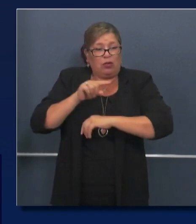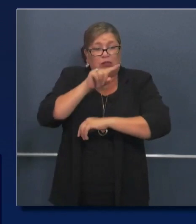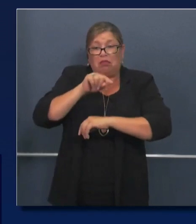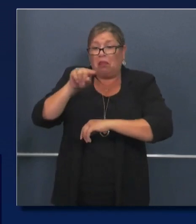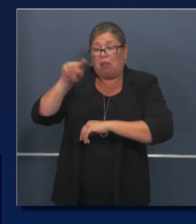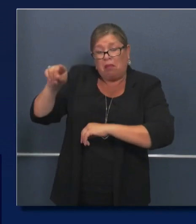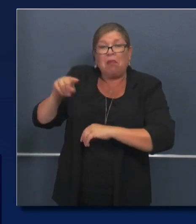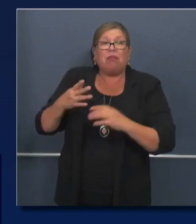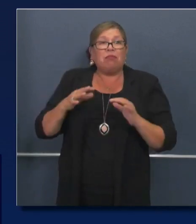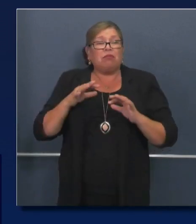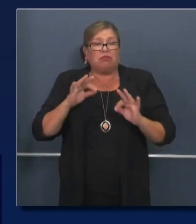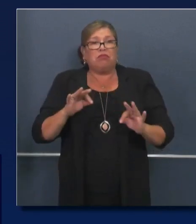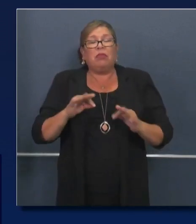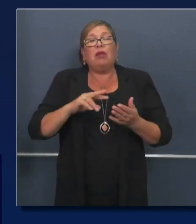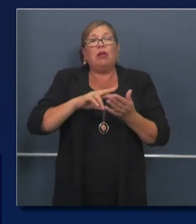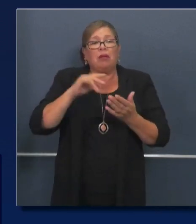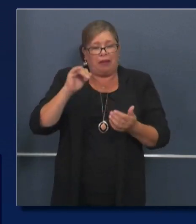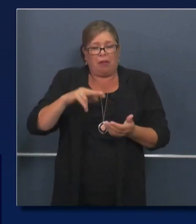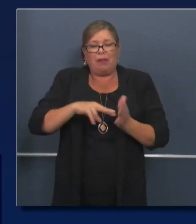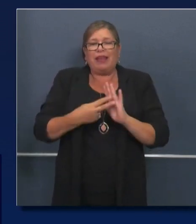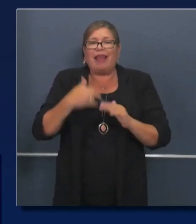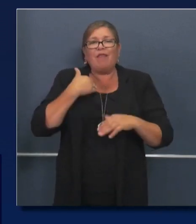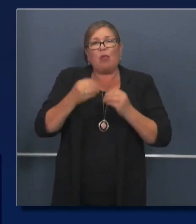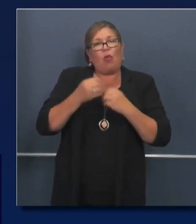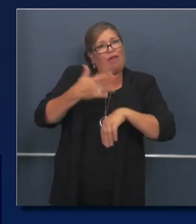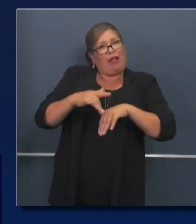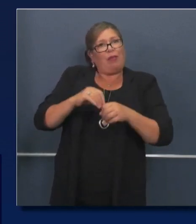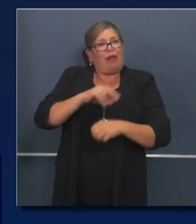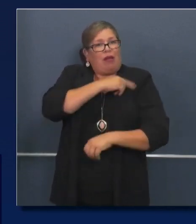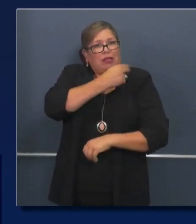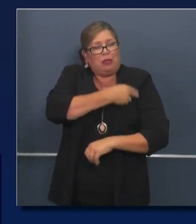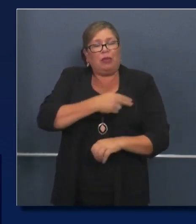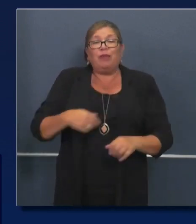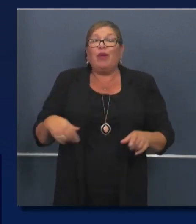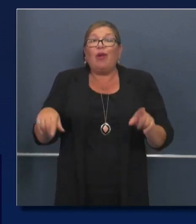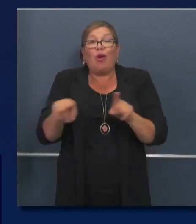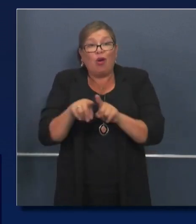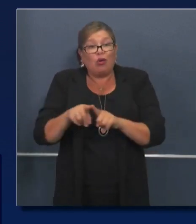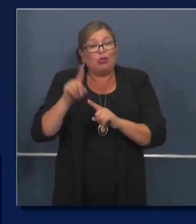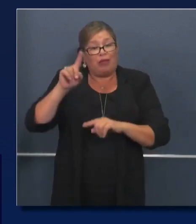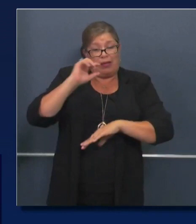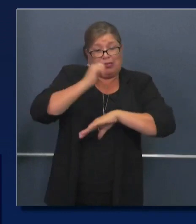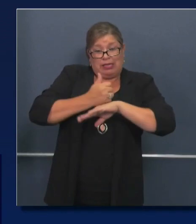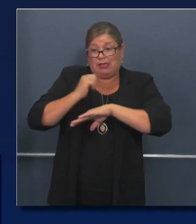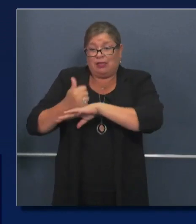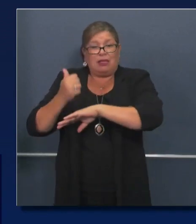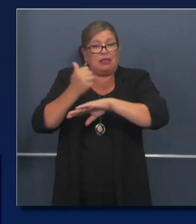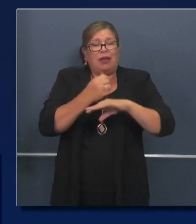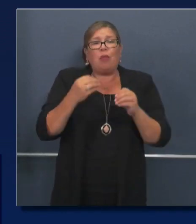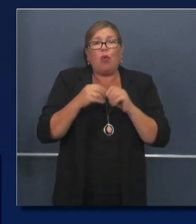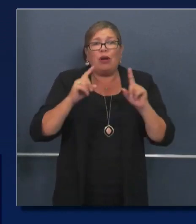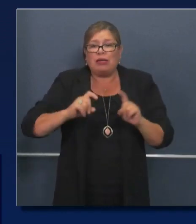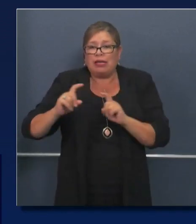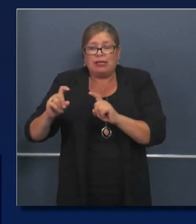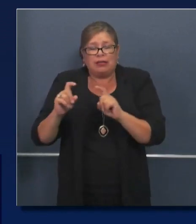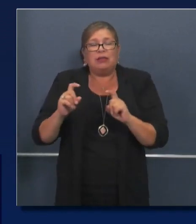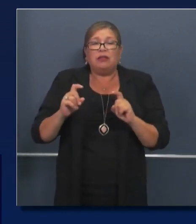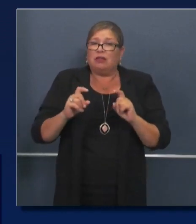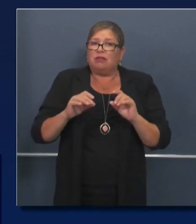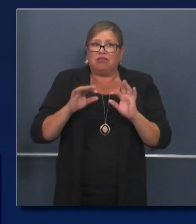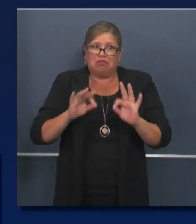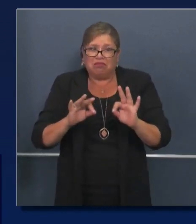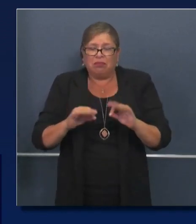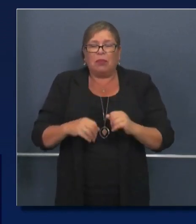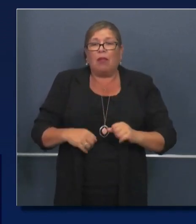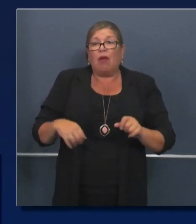allow us to stay on top of disease transmission and to ensure that that contact tracing infrastructure